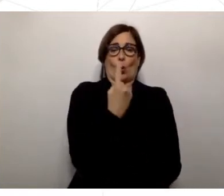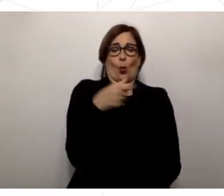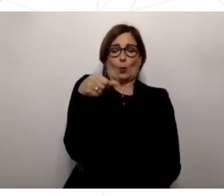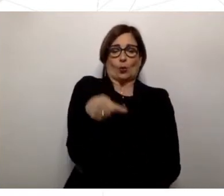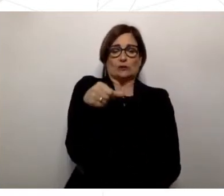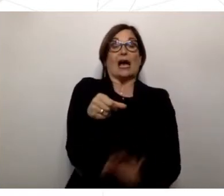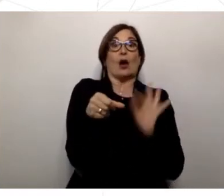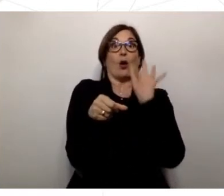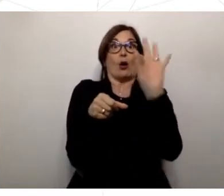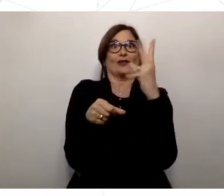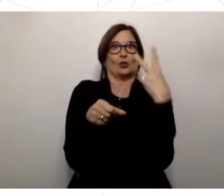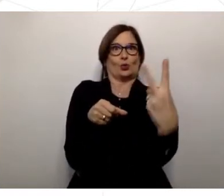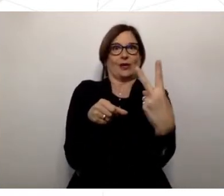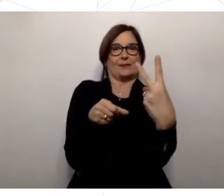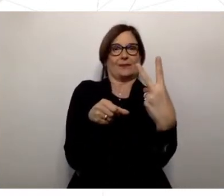two purposes,